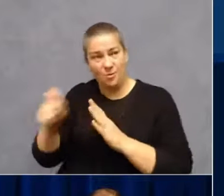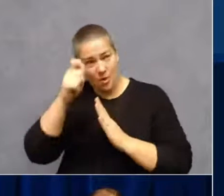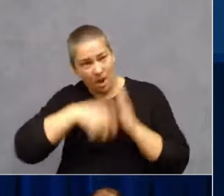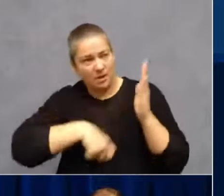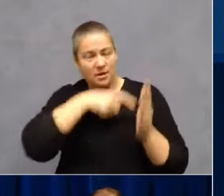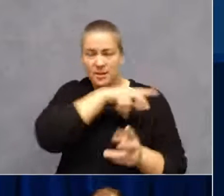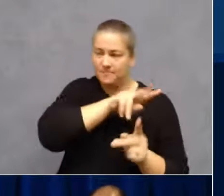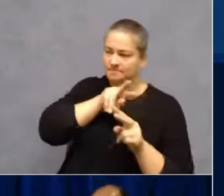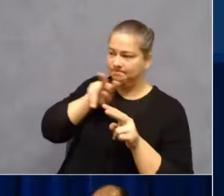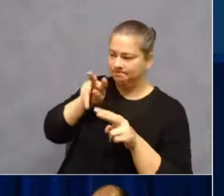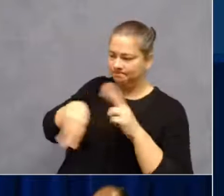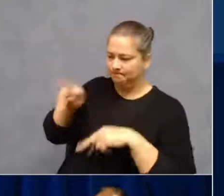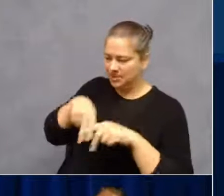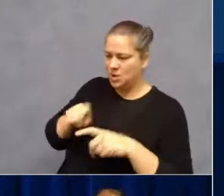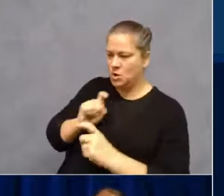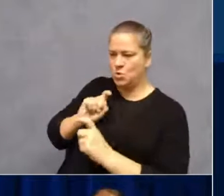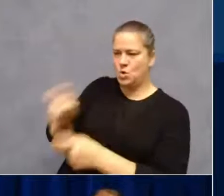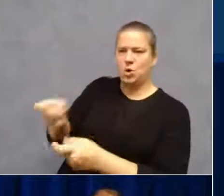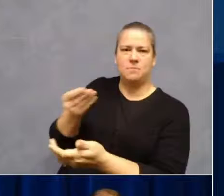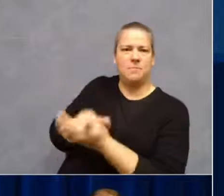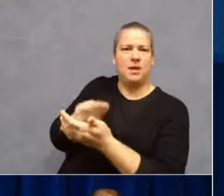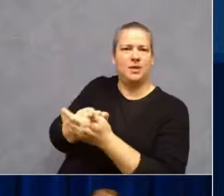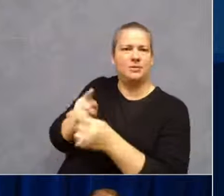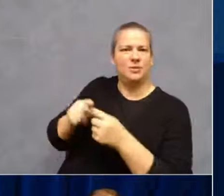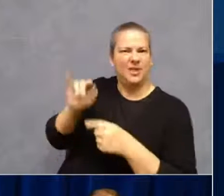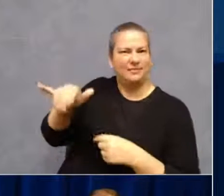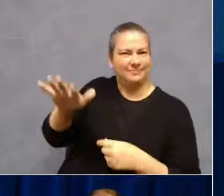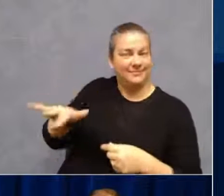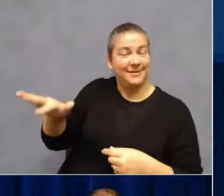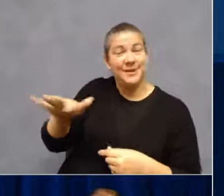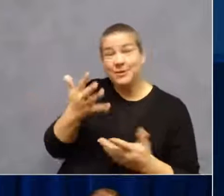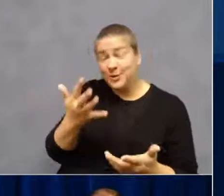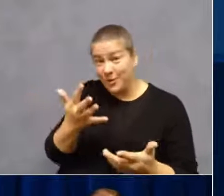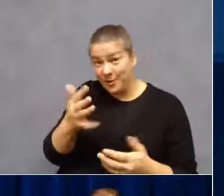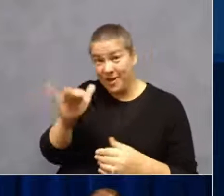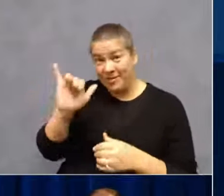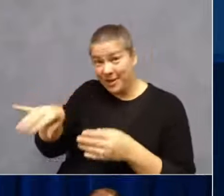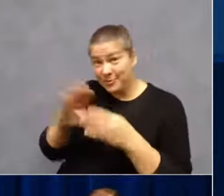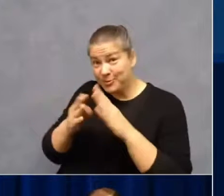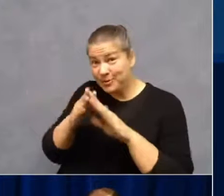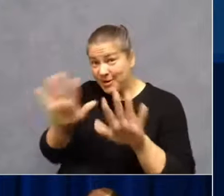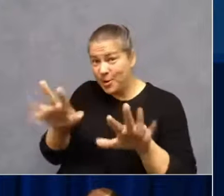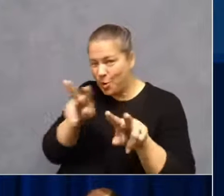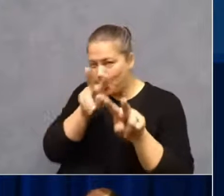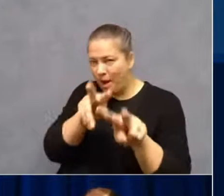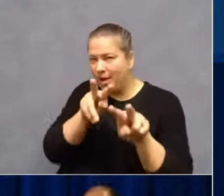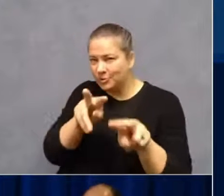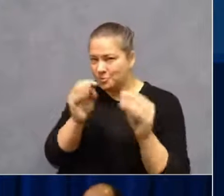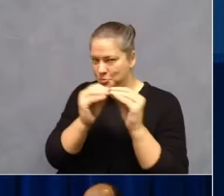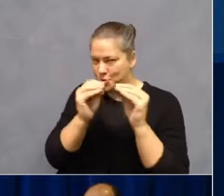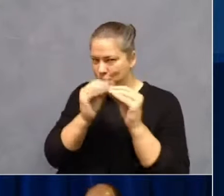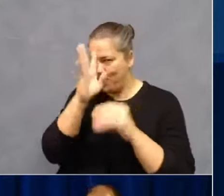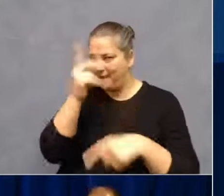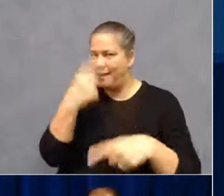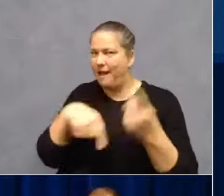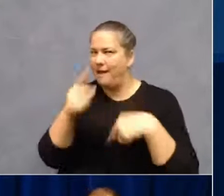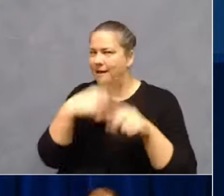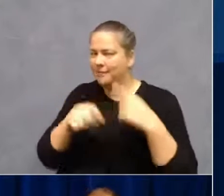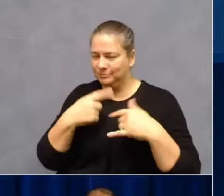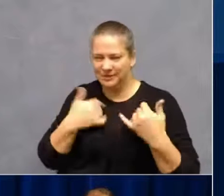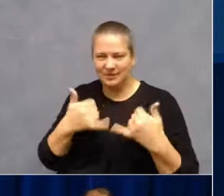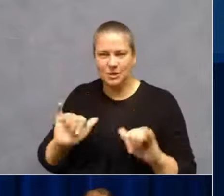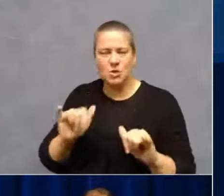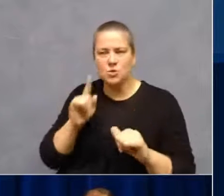Kentucky communities, please stay tuned, because there's more to come as we continue to build that brighter and better